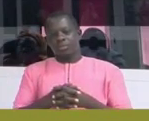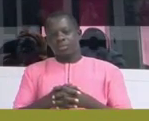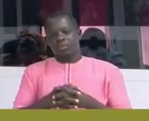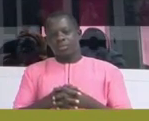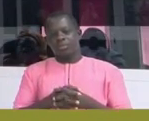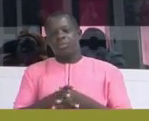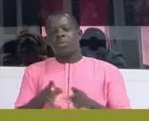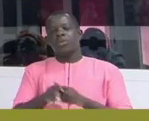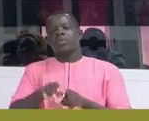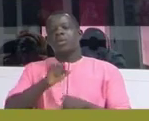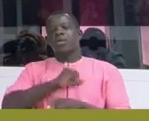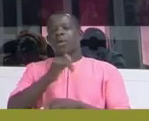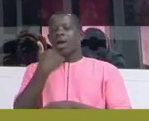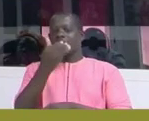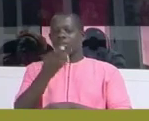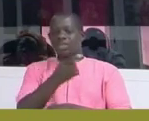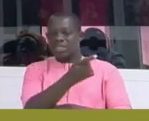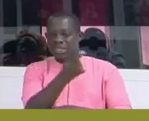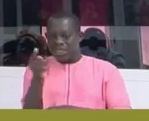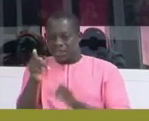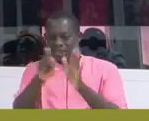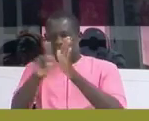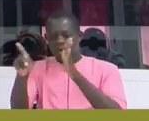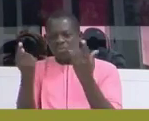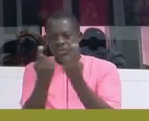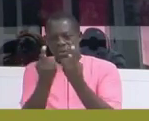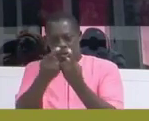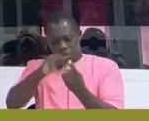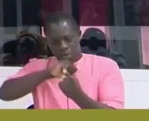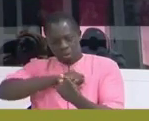Yes. Did they own that